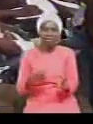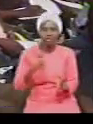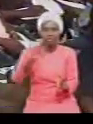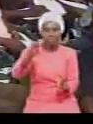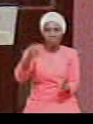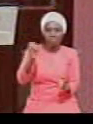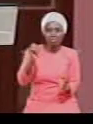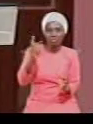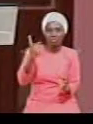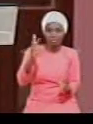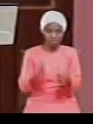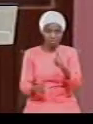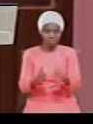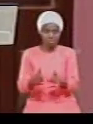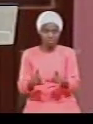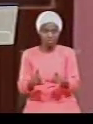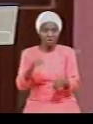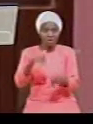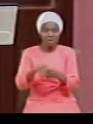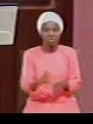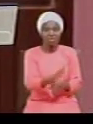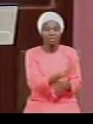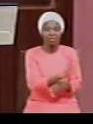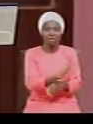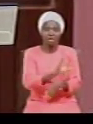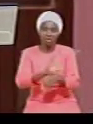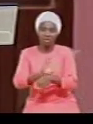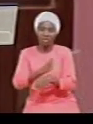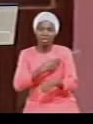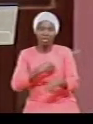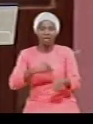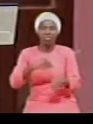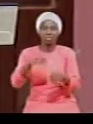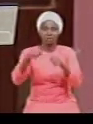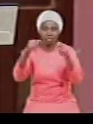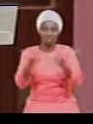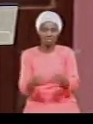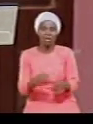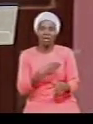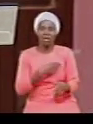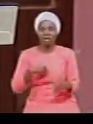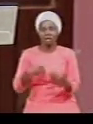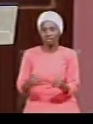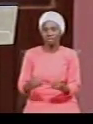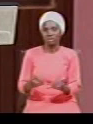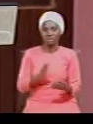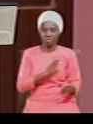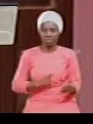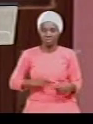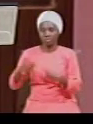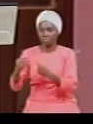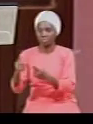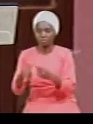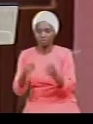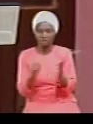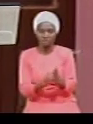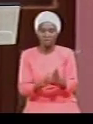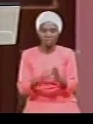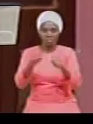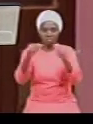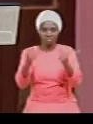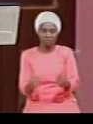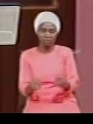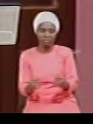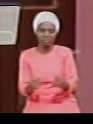Jewish people in their synagogues and temples? And now Christ went to that temple. He said, how is